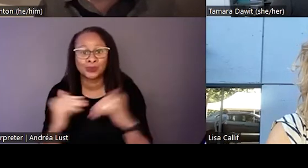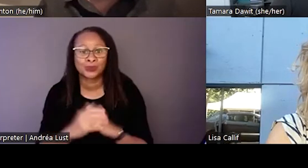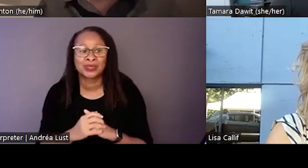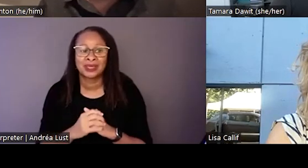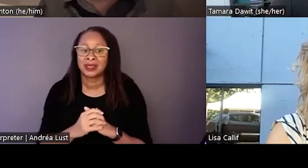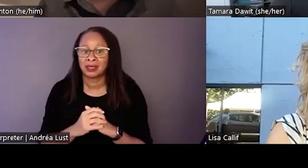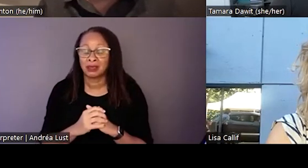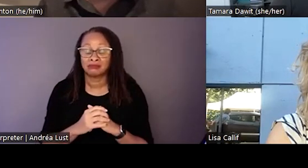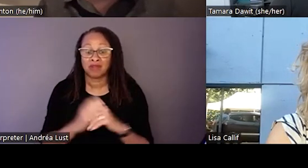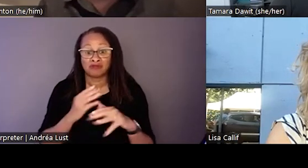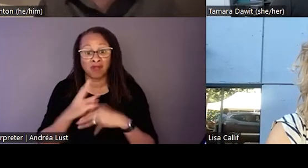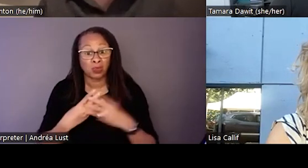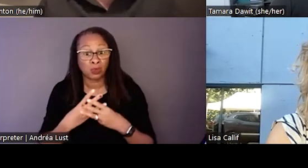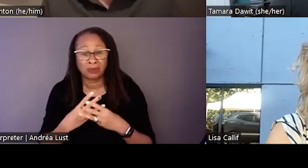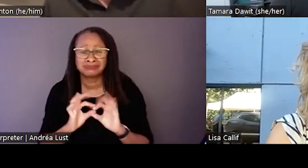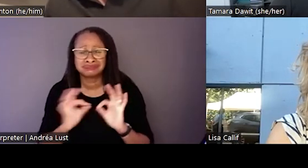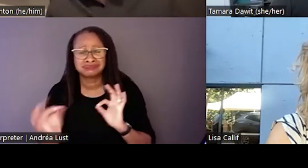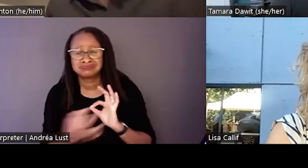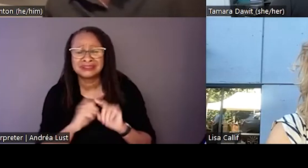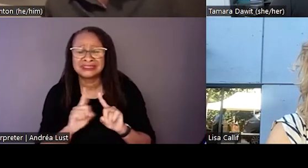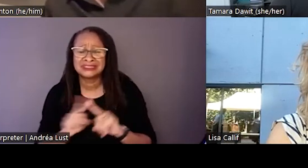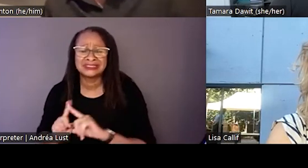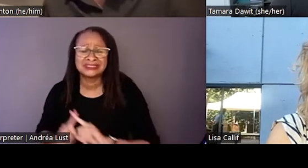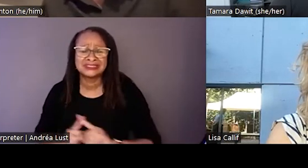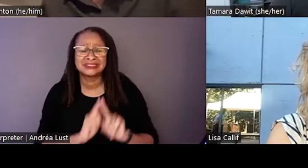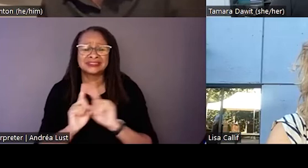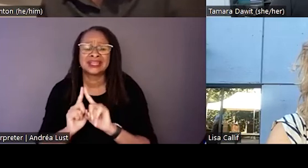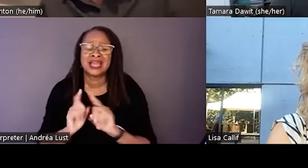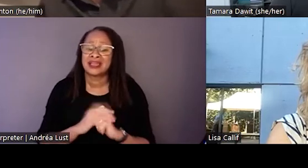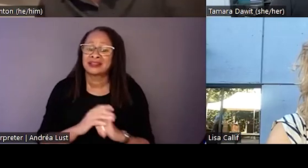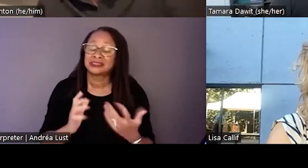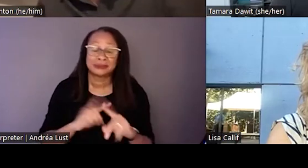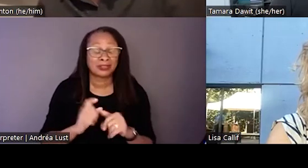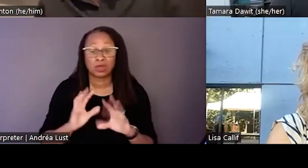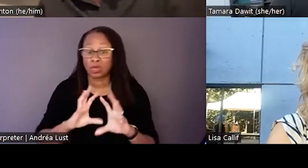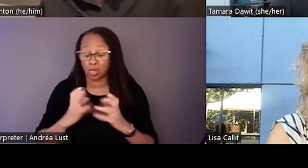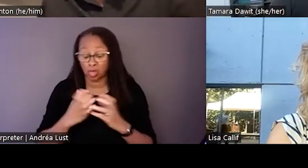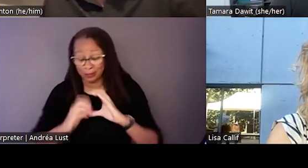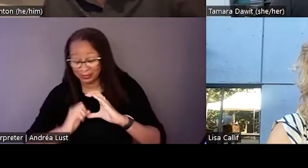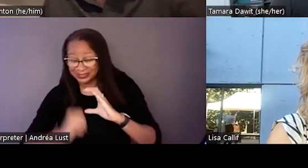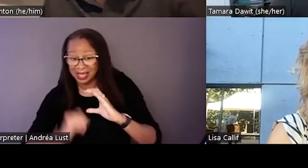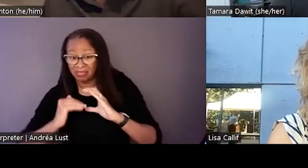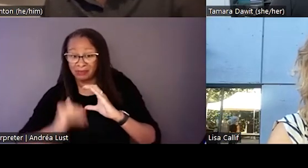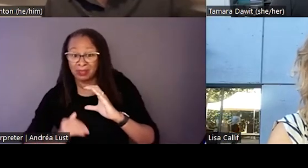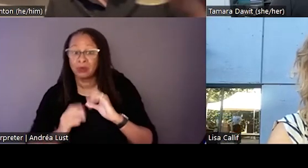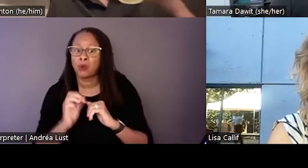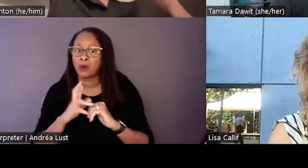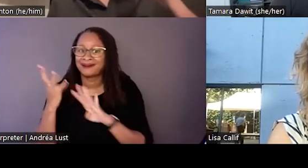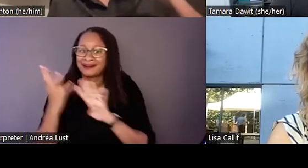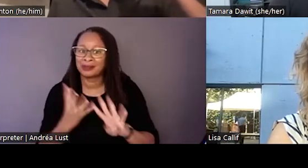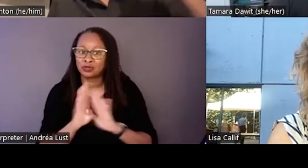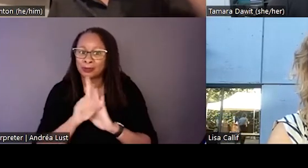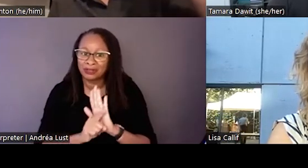globe that there are like filmmakers in the quote unquote global south, or the filmmakers who has an immigrant